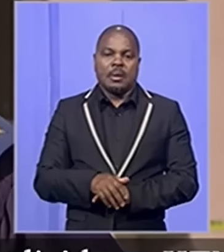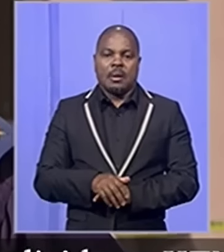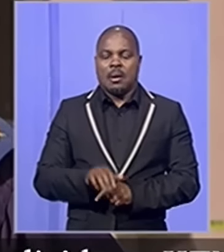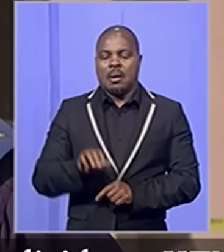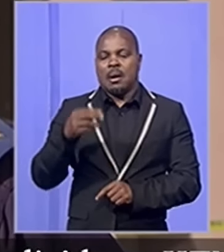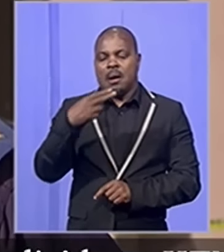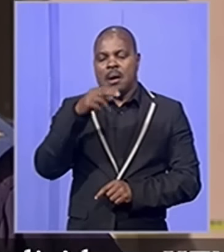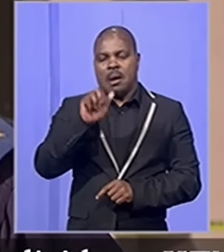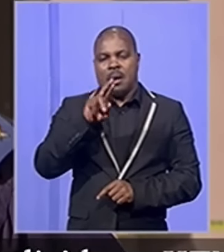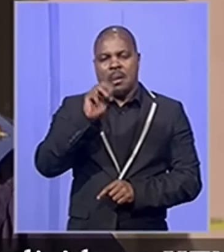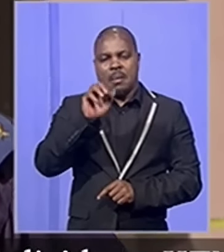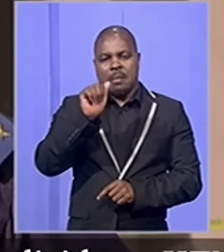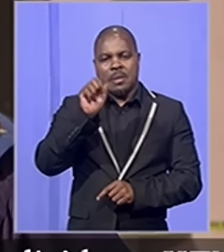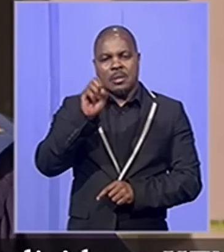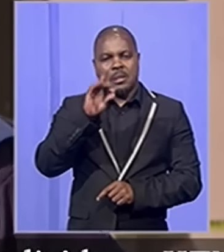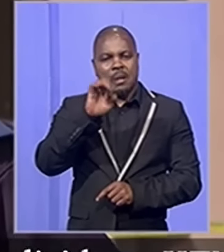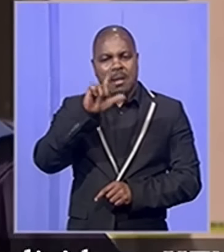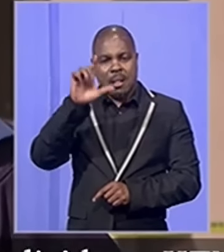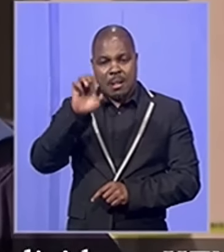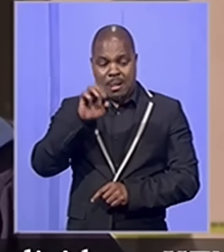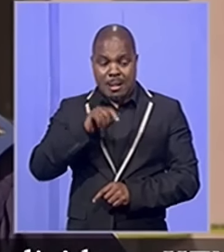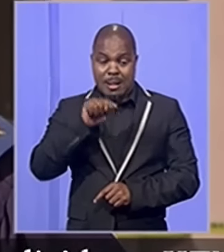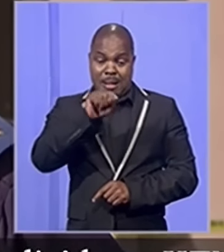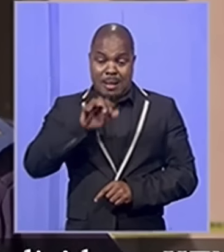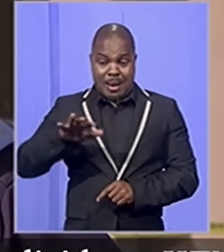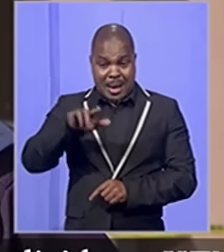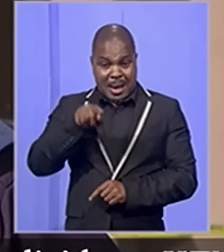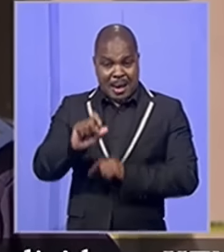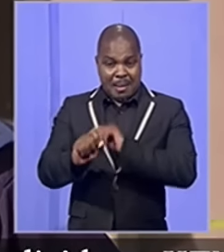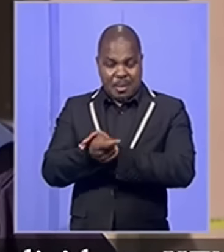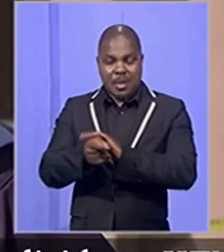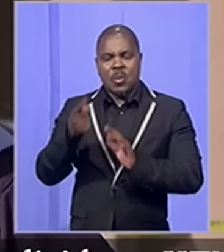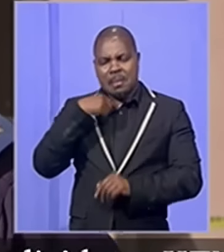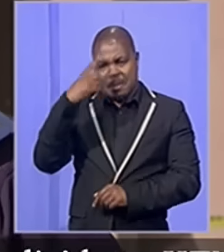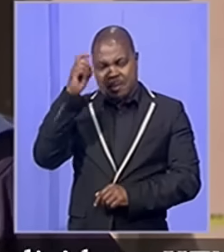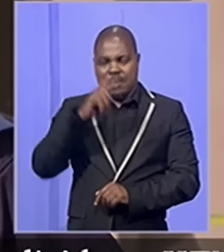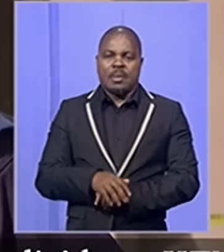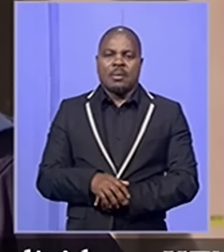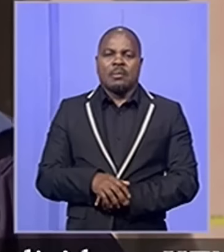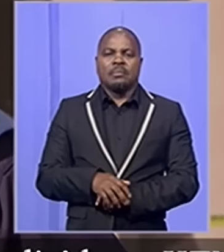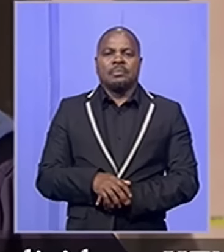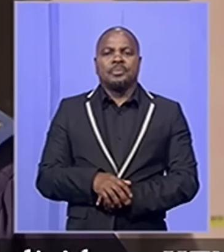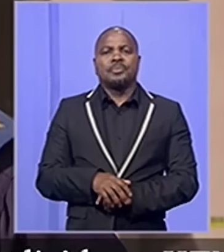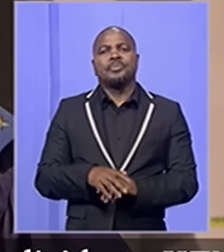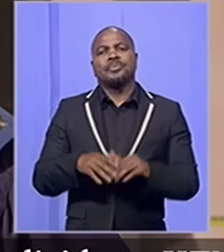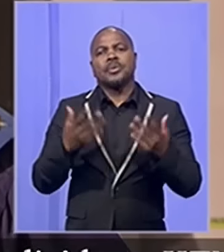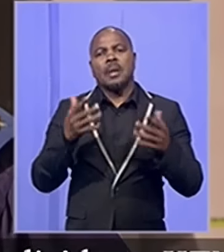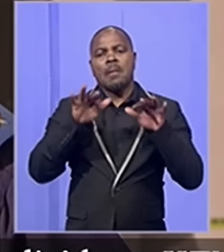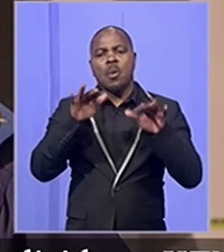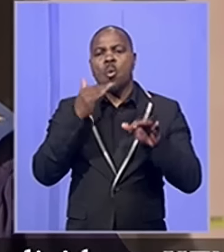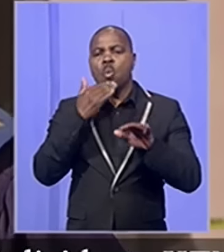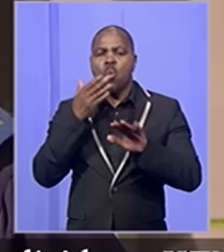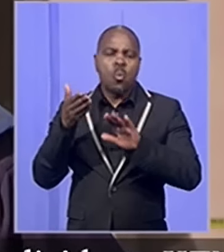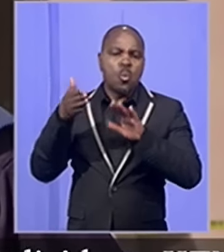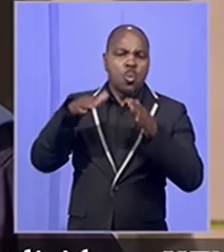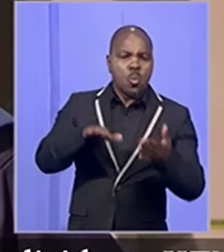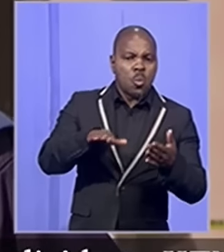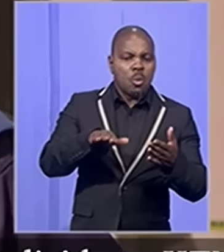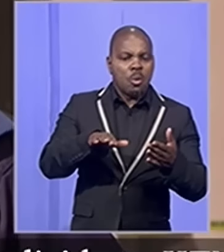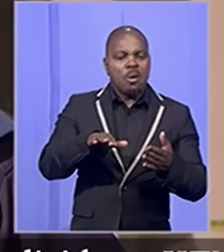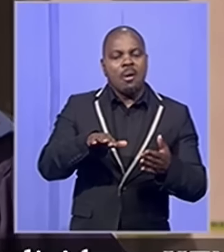Hammersdale we led to believe that the people who were killed are also part of another